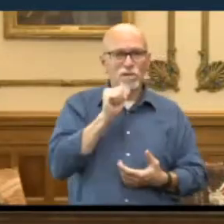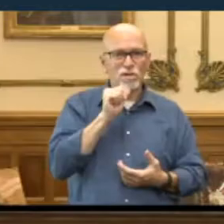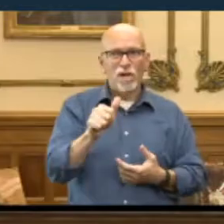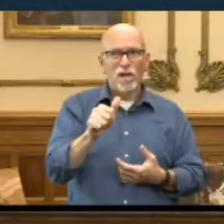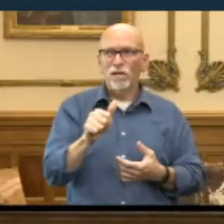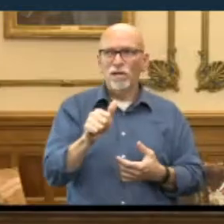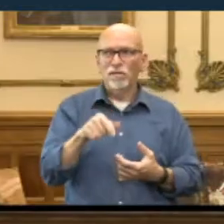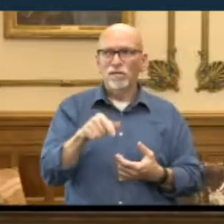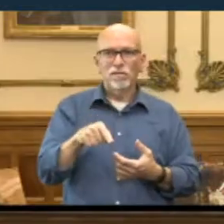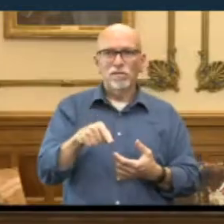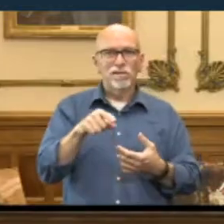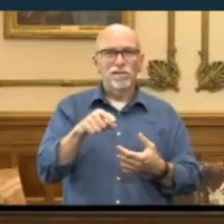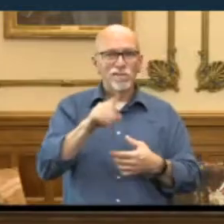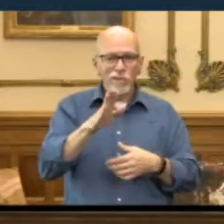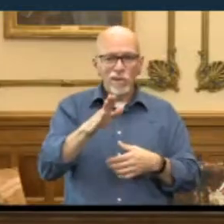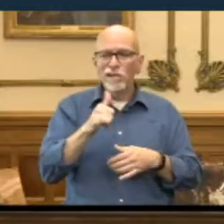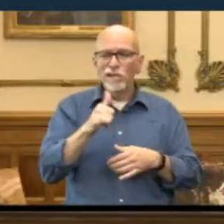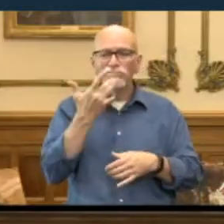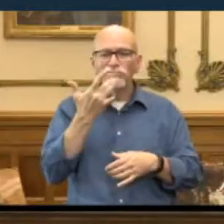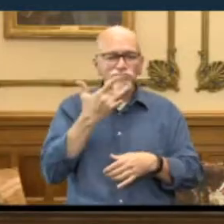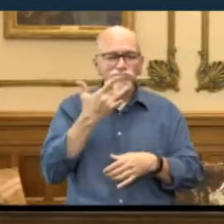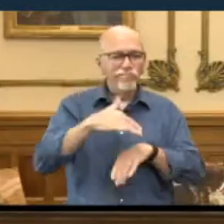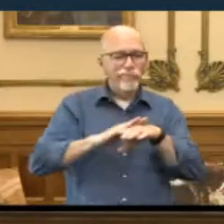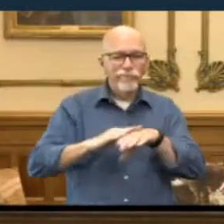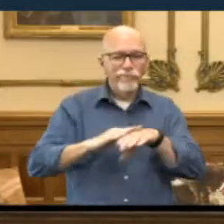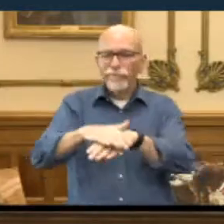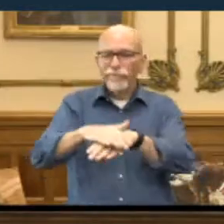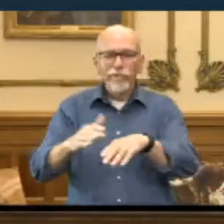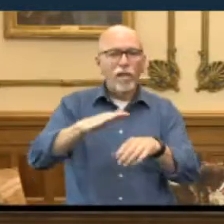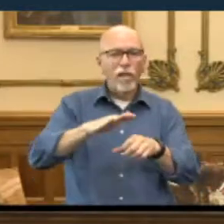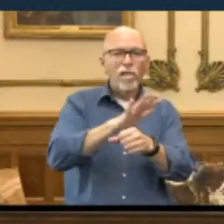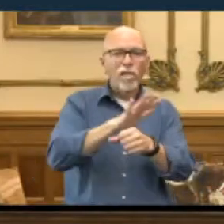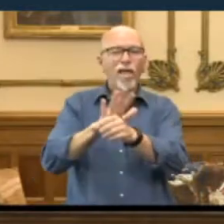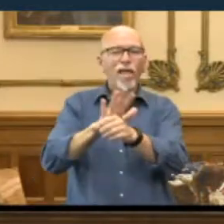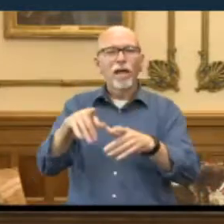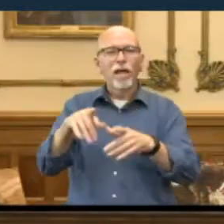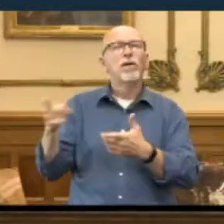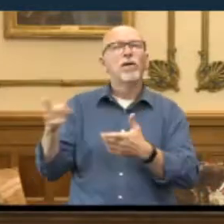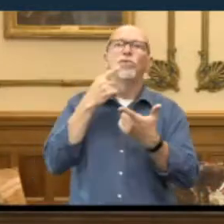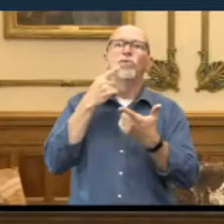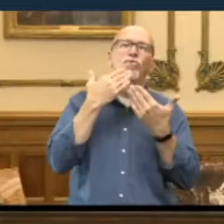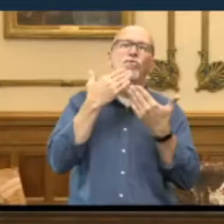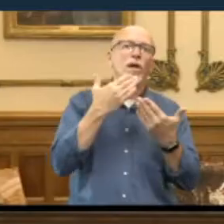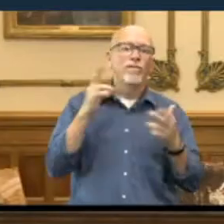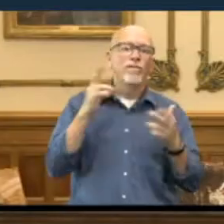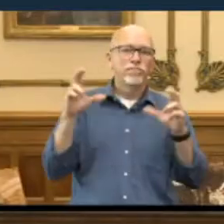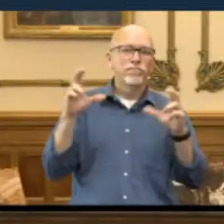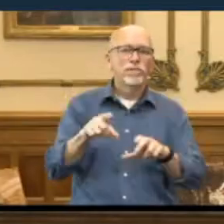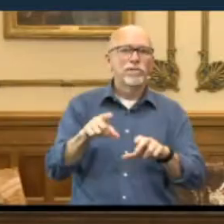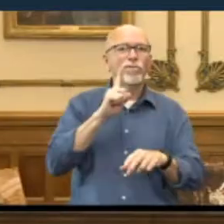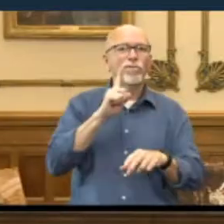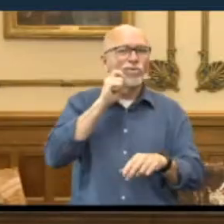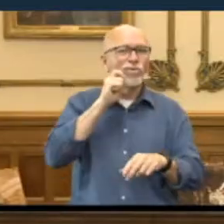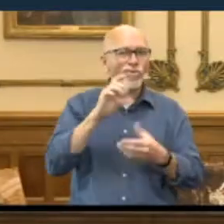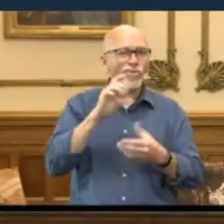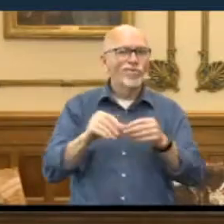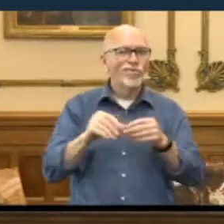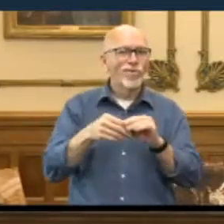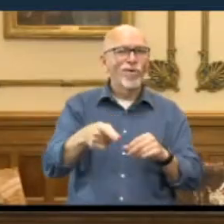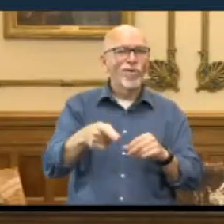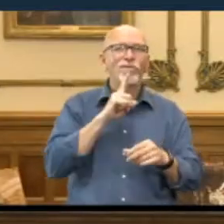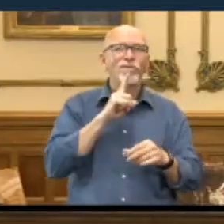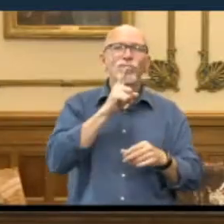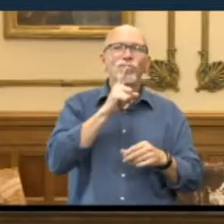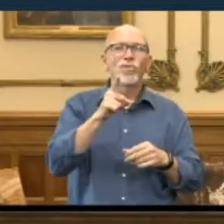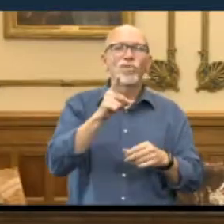just continue to put a Band-Aid on this problem, and so. They were very grateful. I think it's one of those really cool stories of